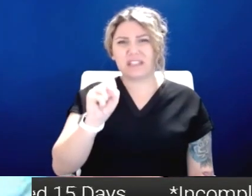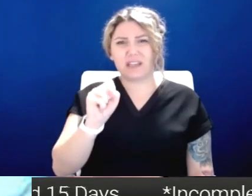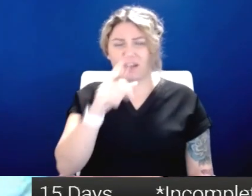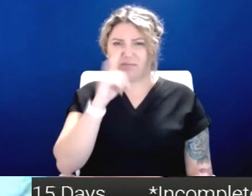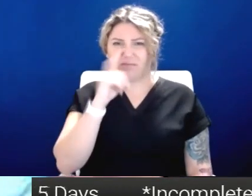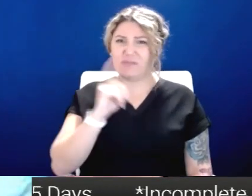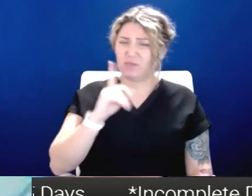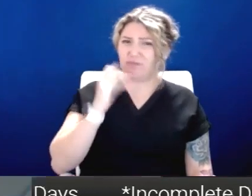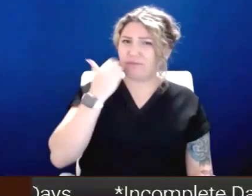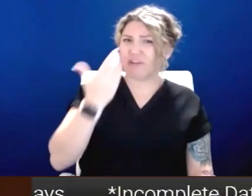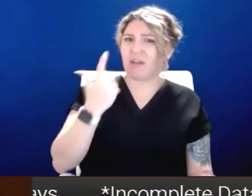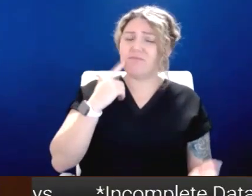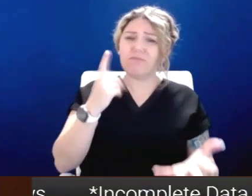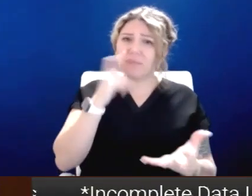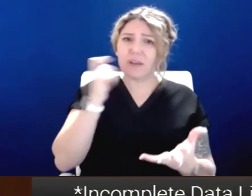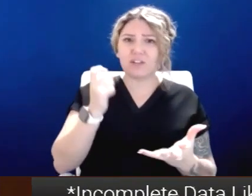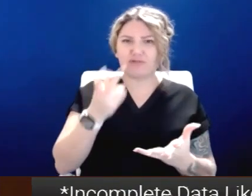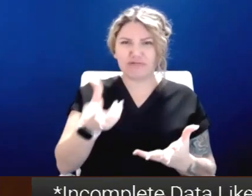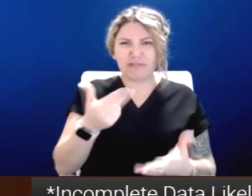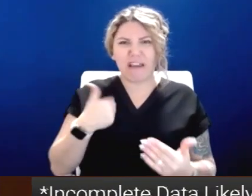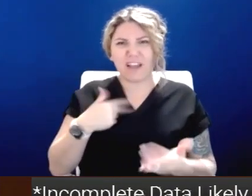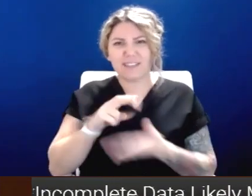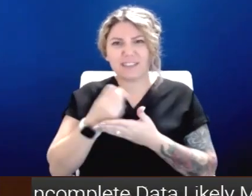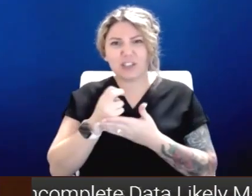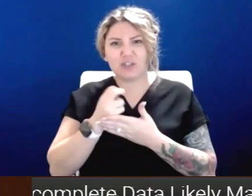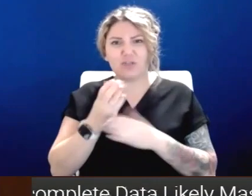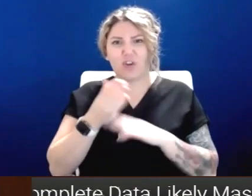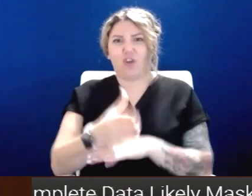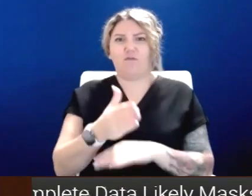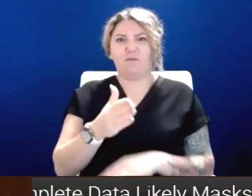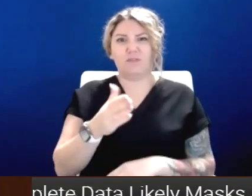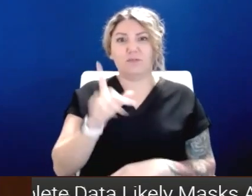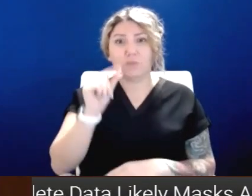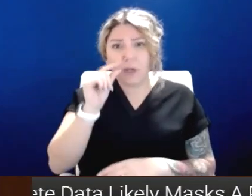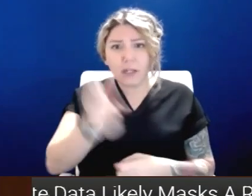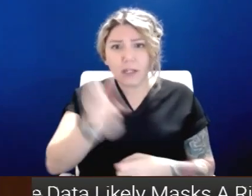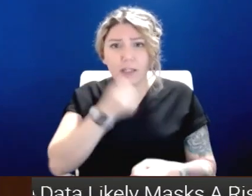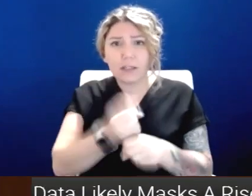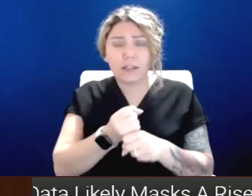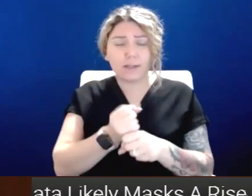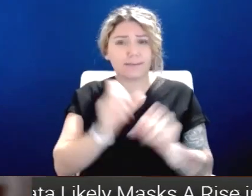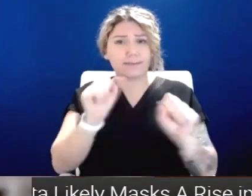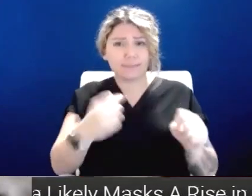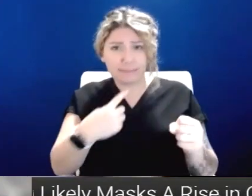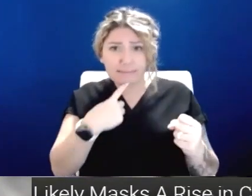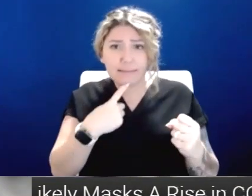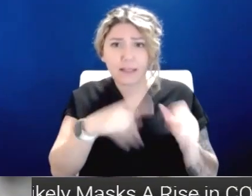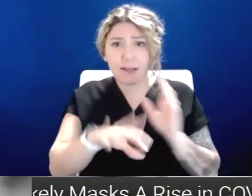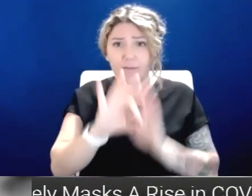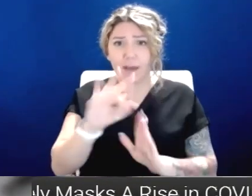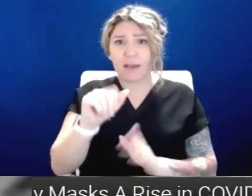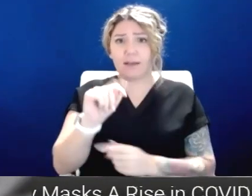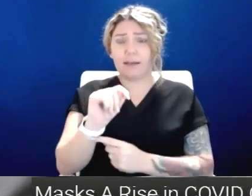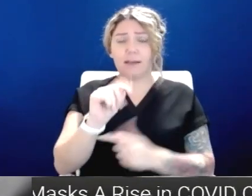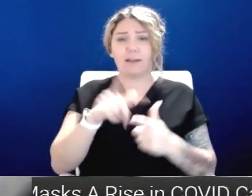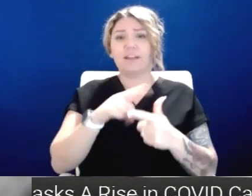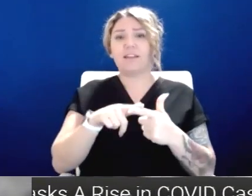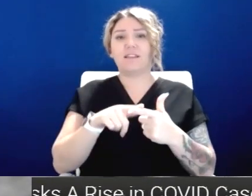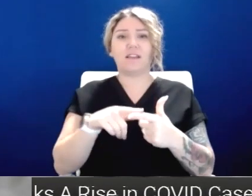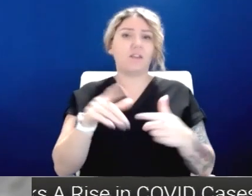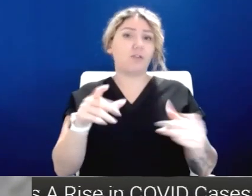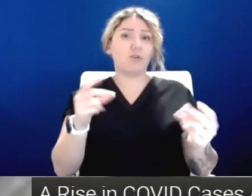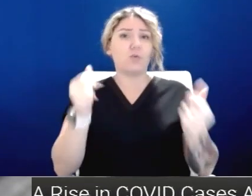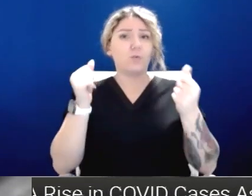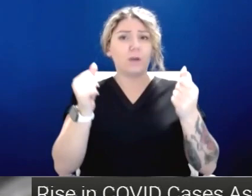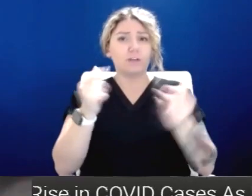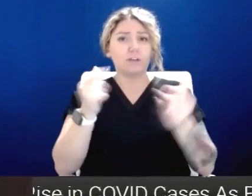over 2 decades. And so the sooner you can pinpoint something like that and the sooner you can find it, then the quicker the treatment and being able